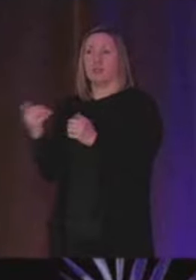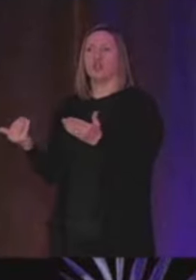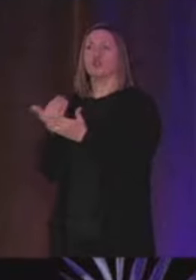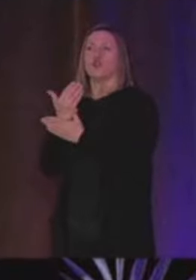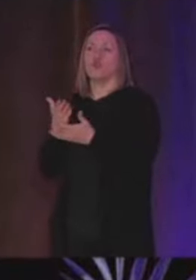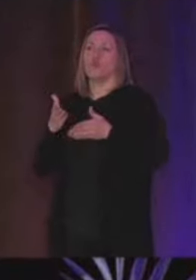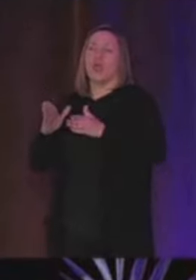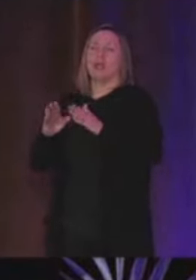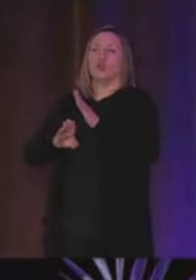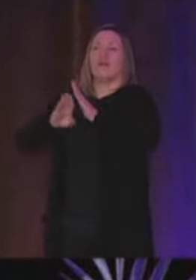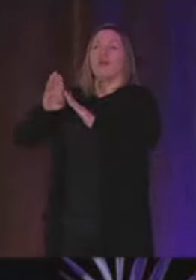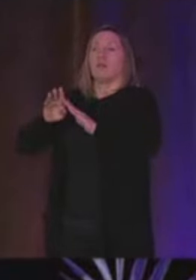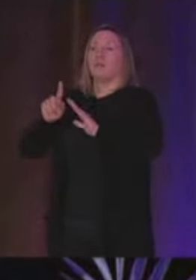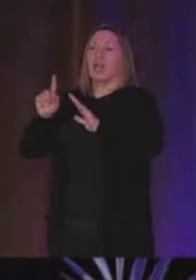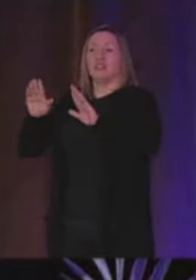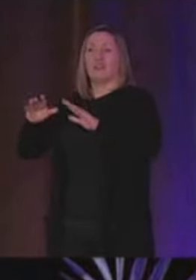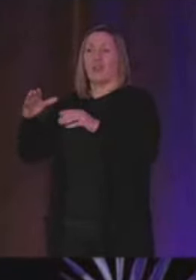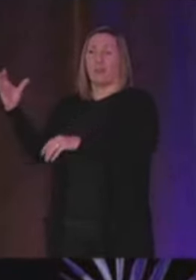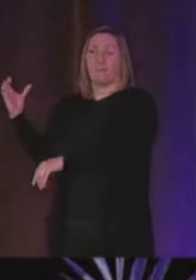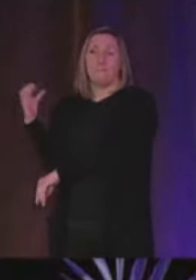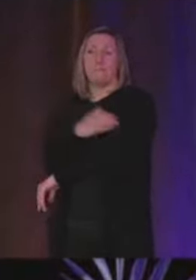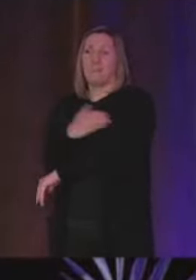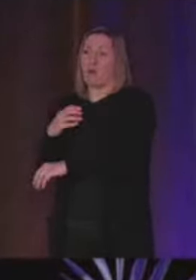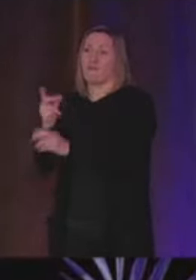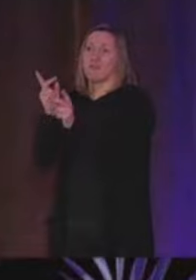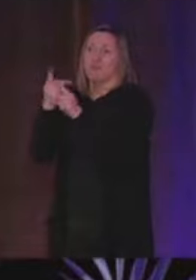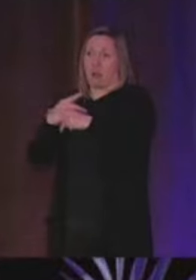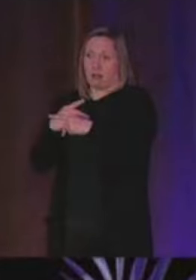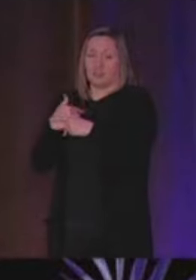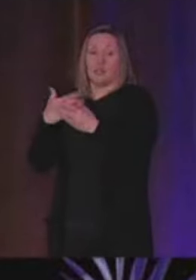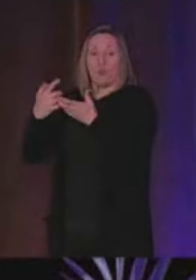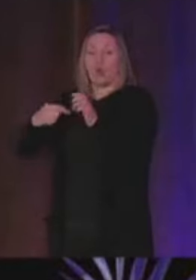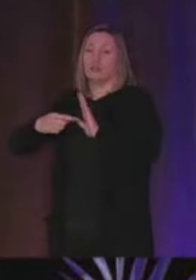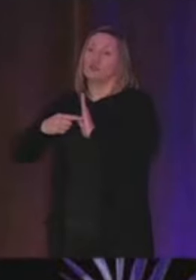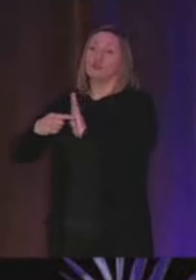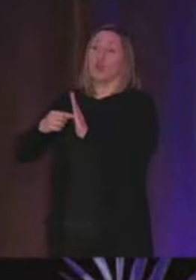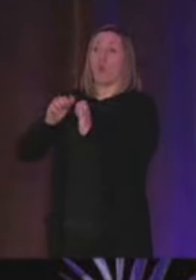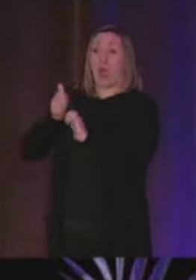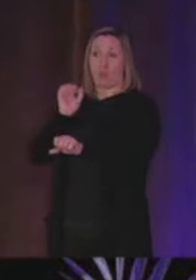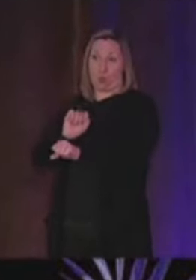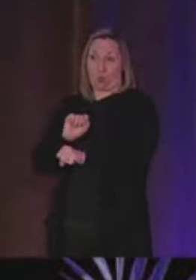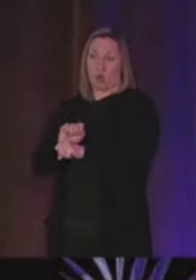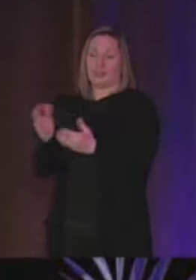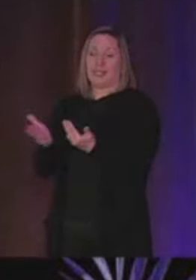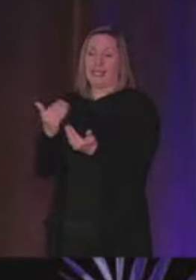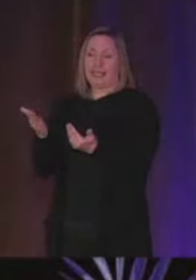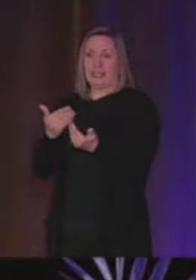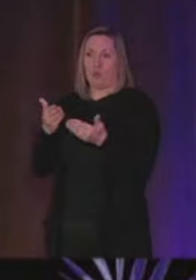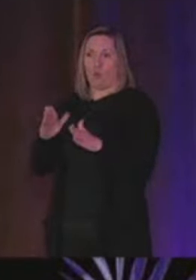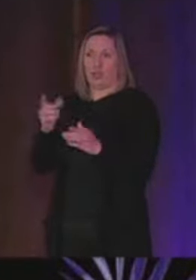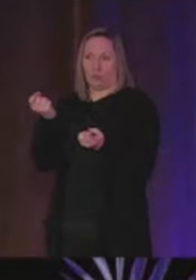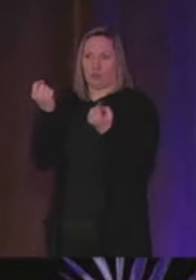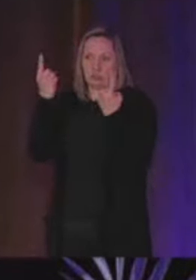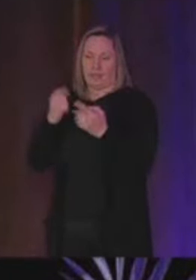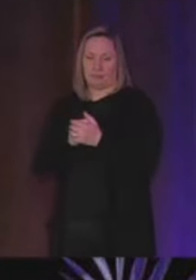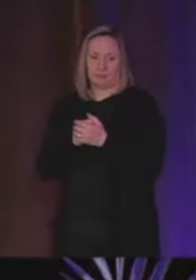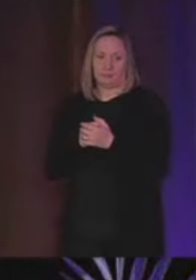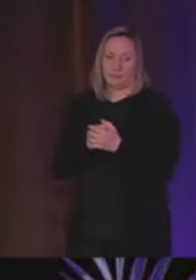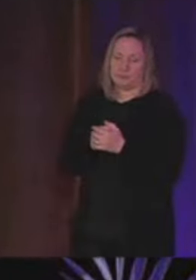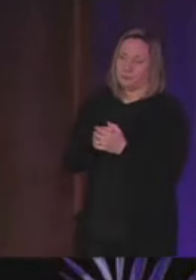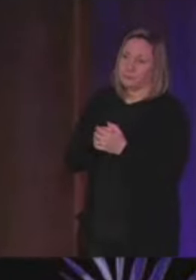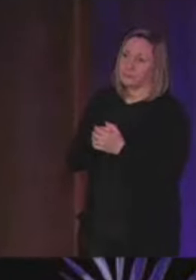debug. It's an incredibly powerful product, and we wanted to show how it worked in an easy-to-understand way.